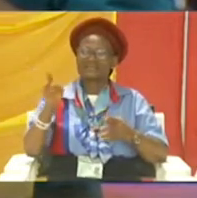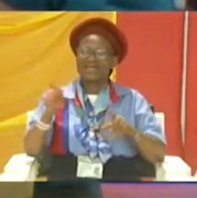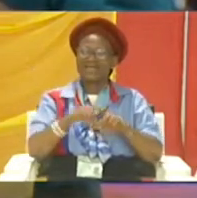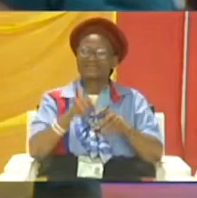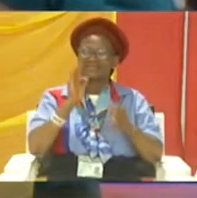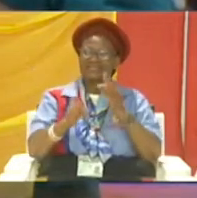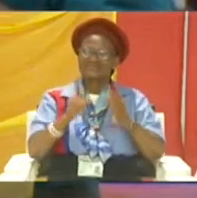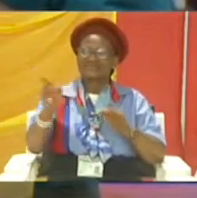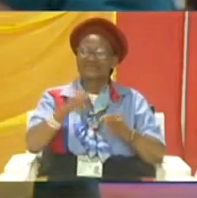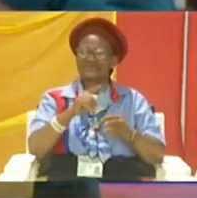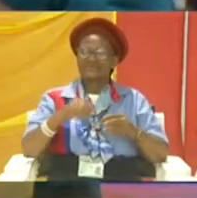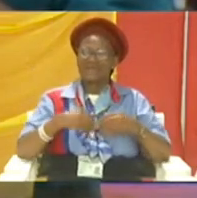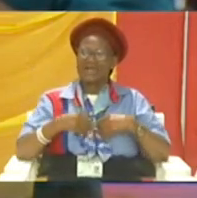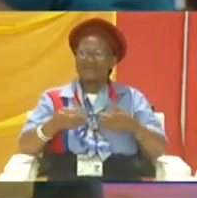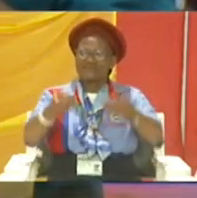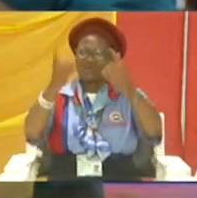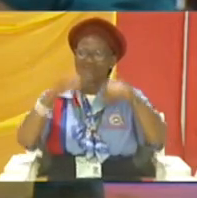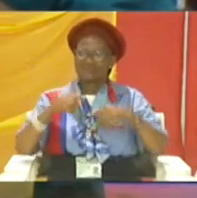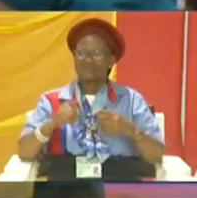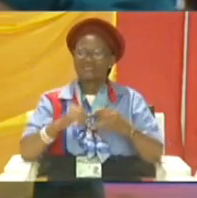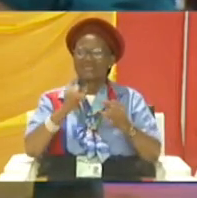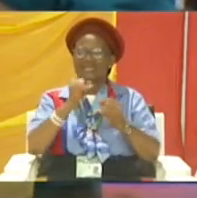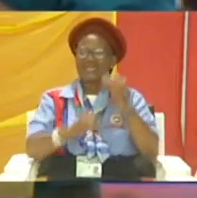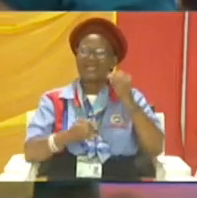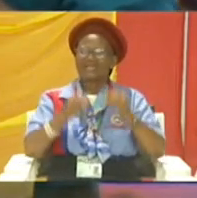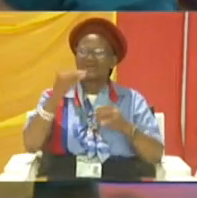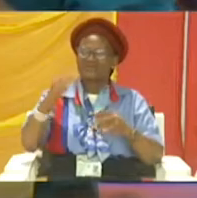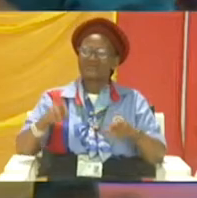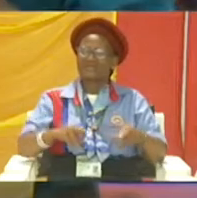road. He asked